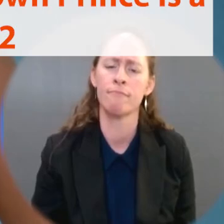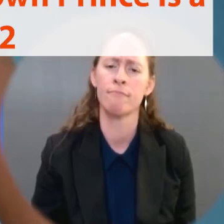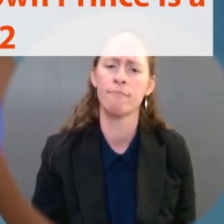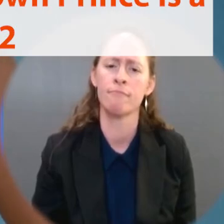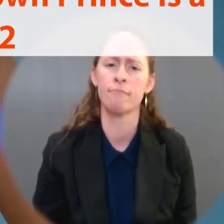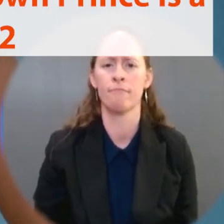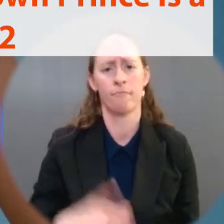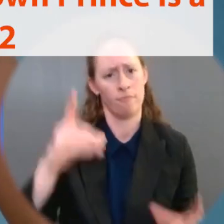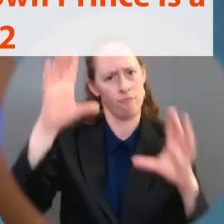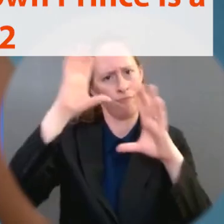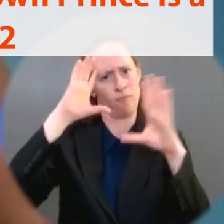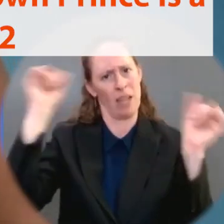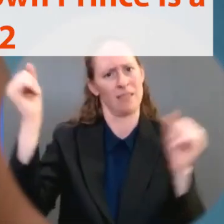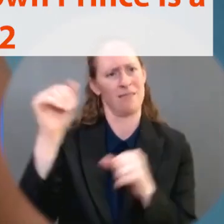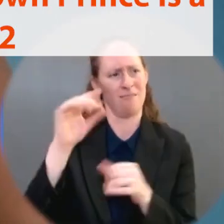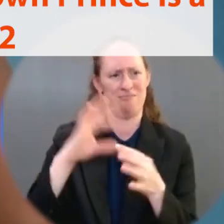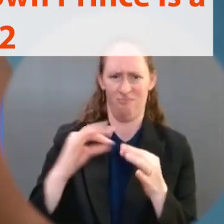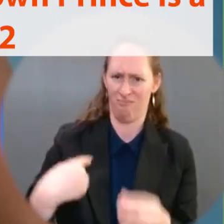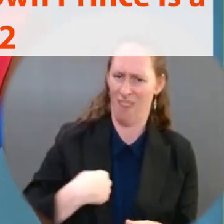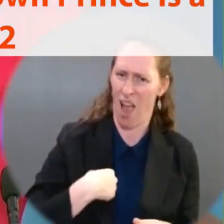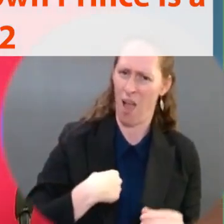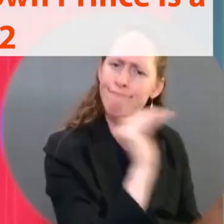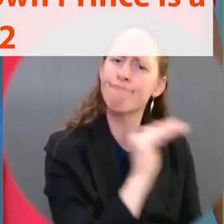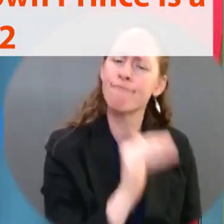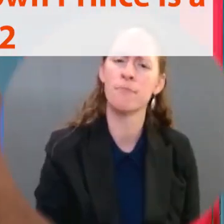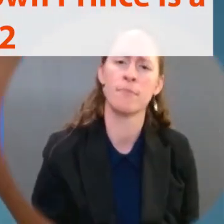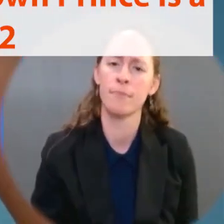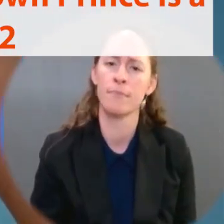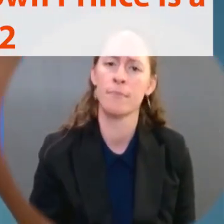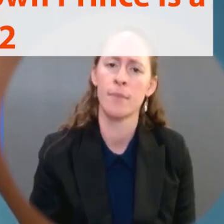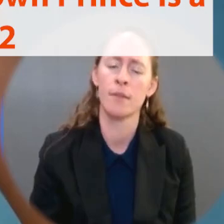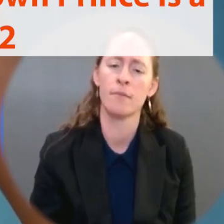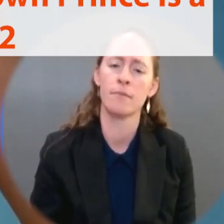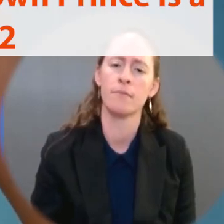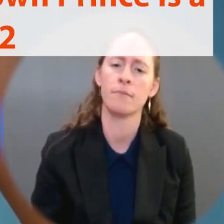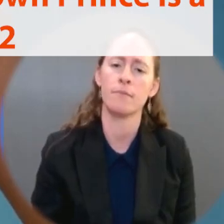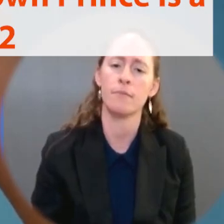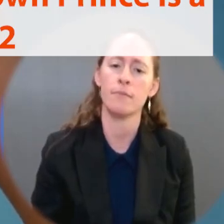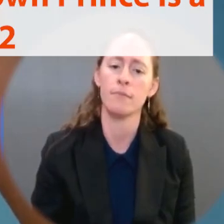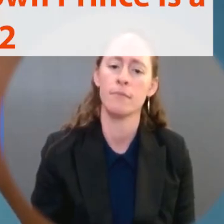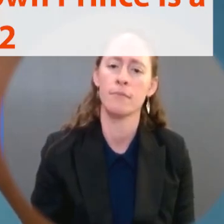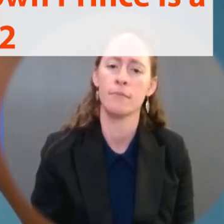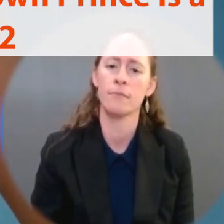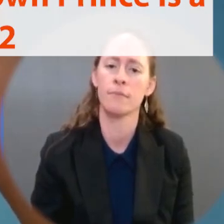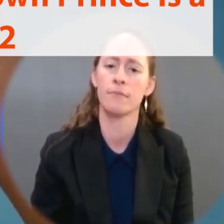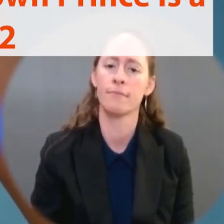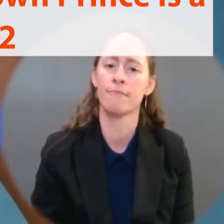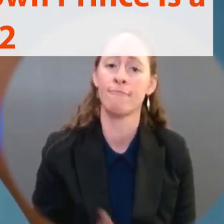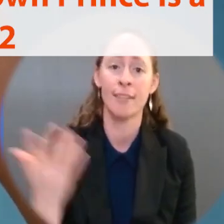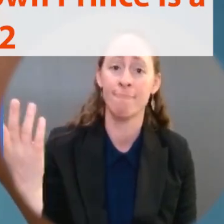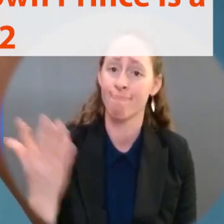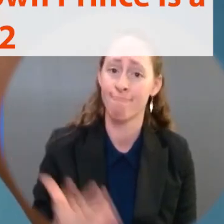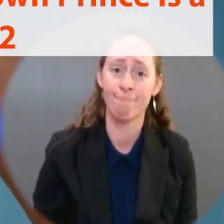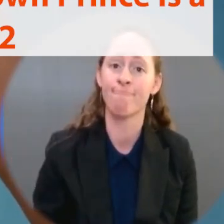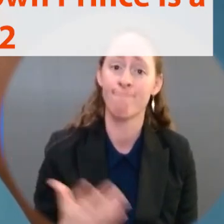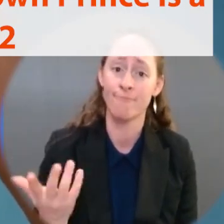of our values, not to, you know, his comments stand.